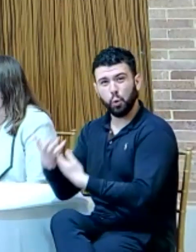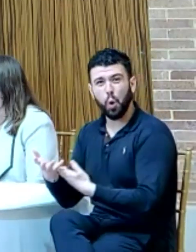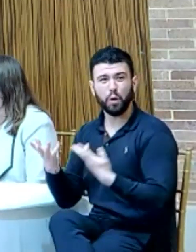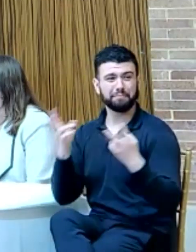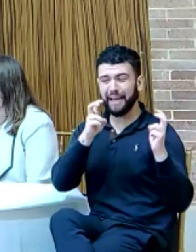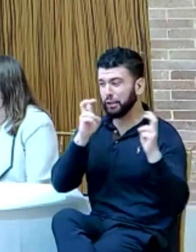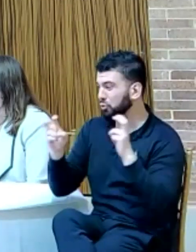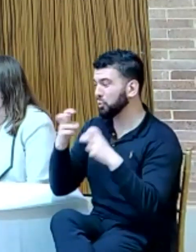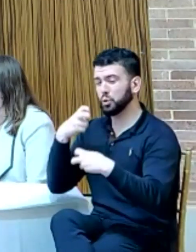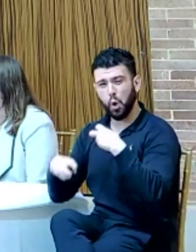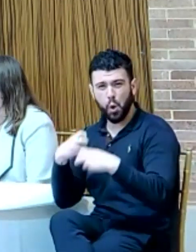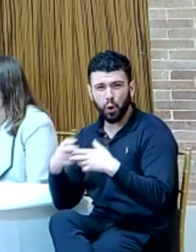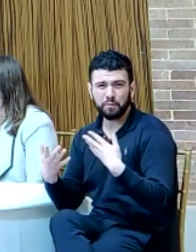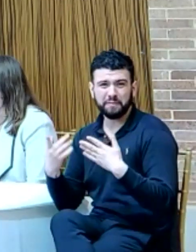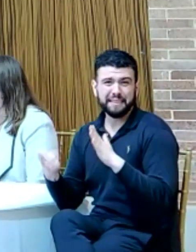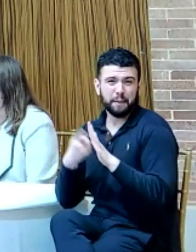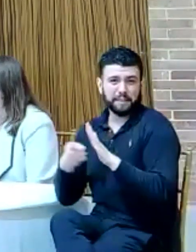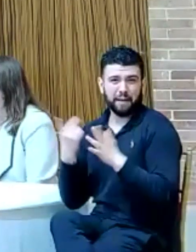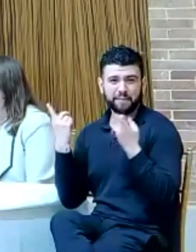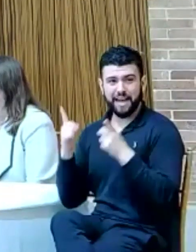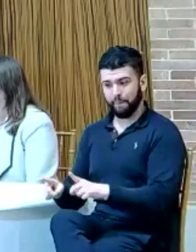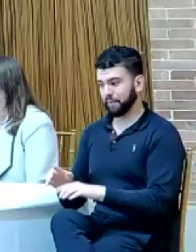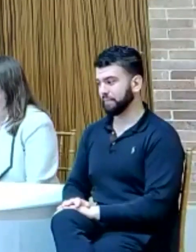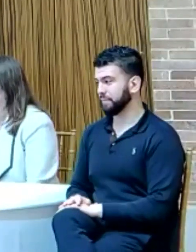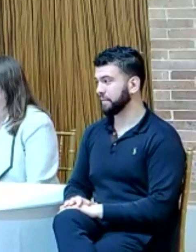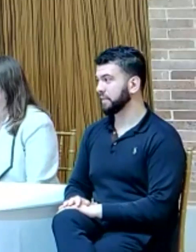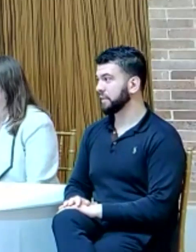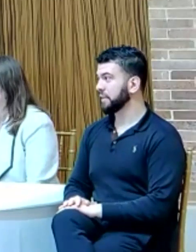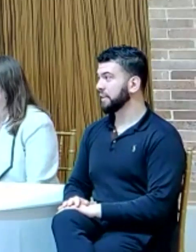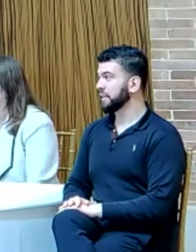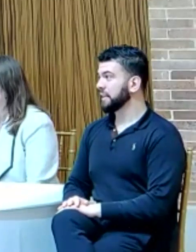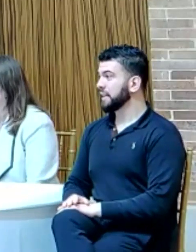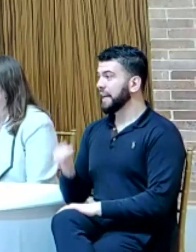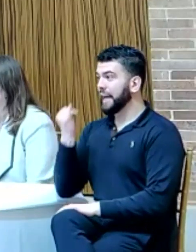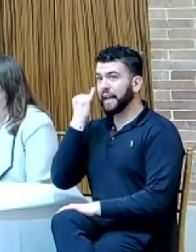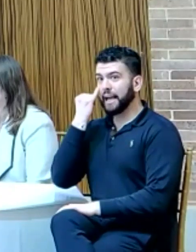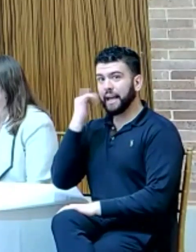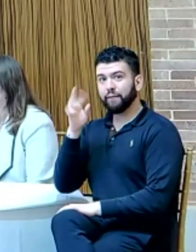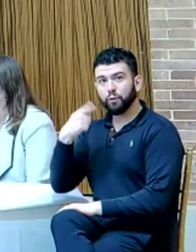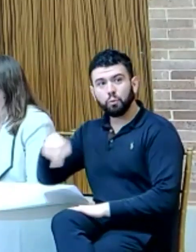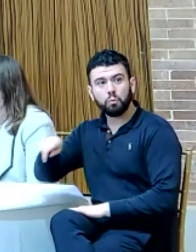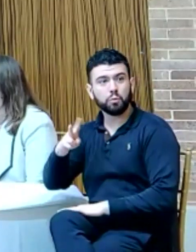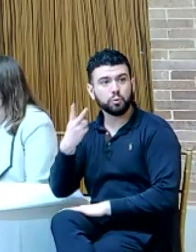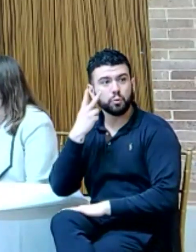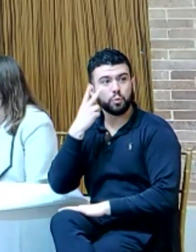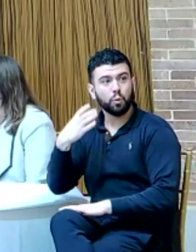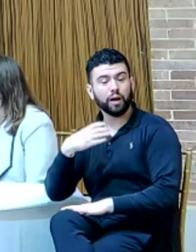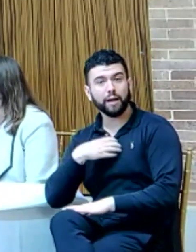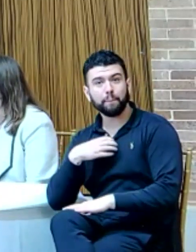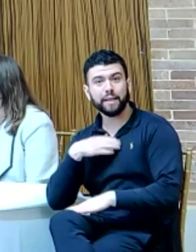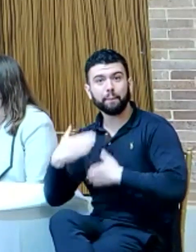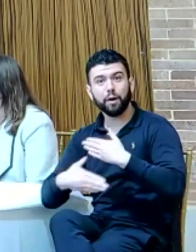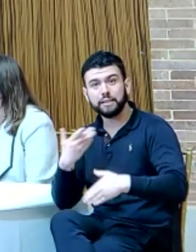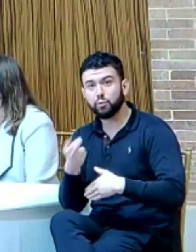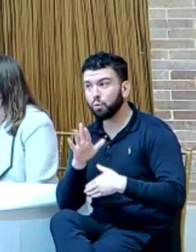to an individual and if anyone ends up in a complaint process or in the litigation please try and